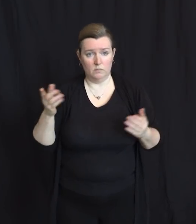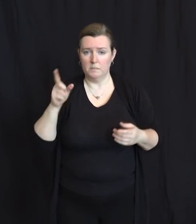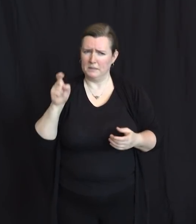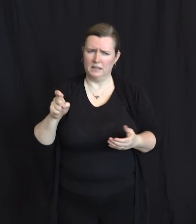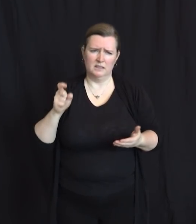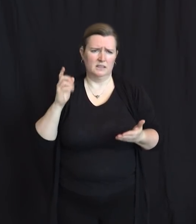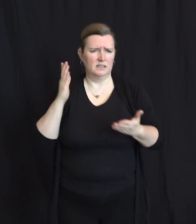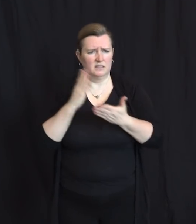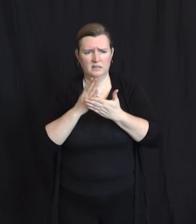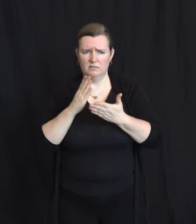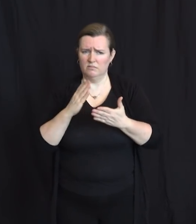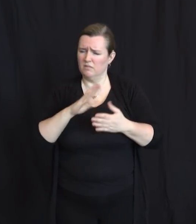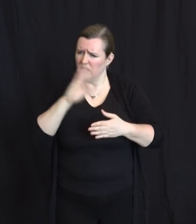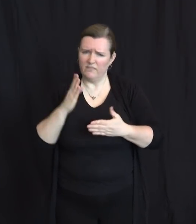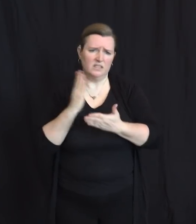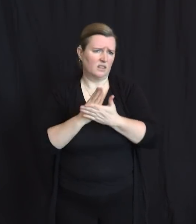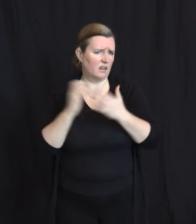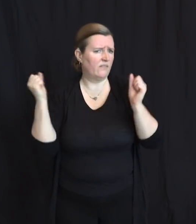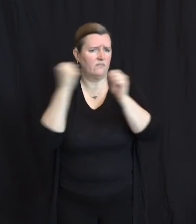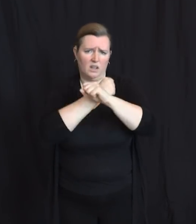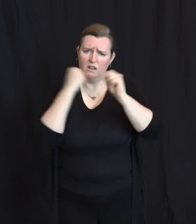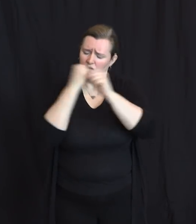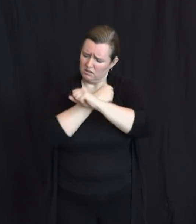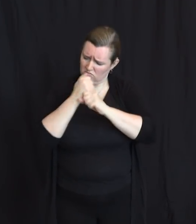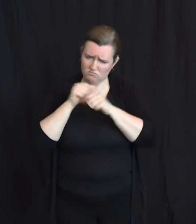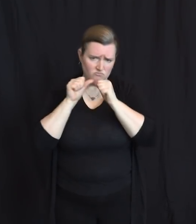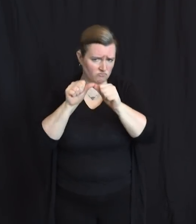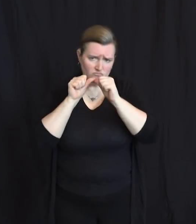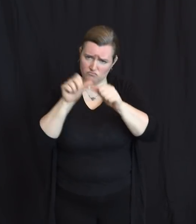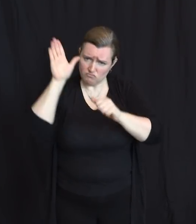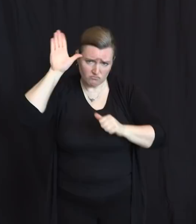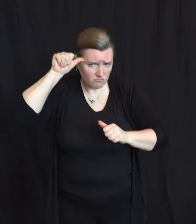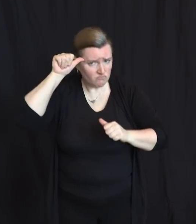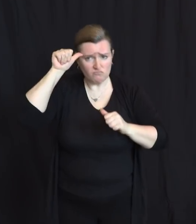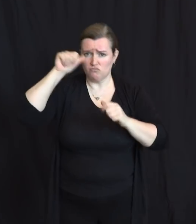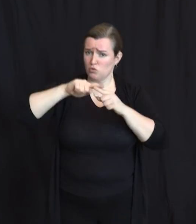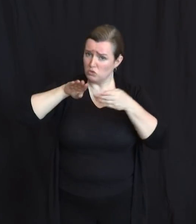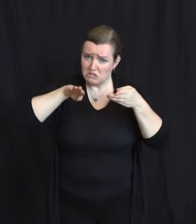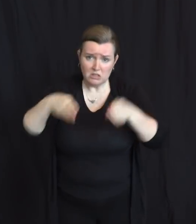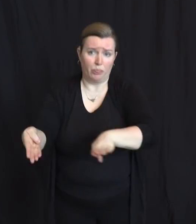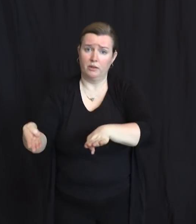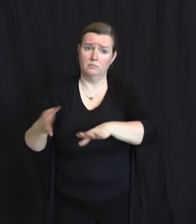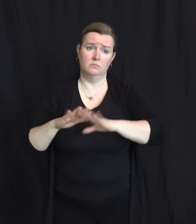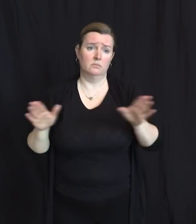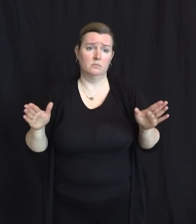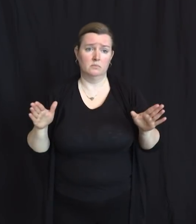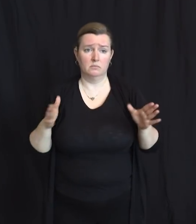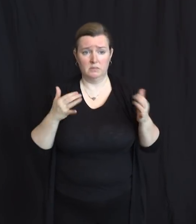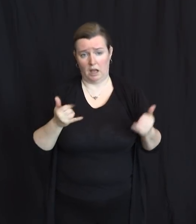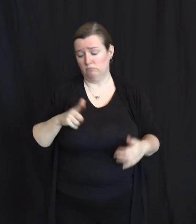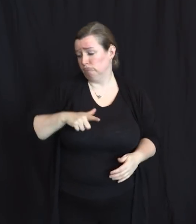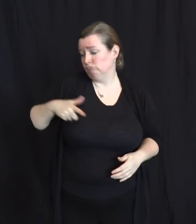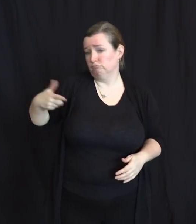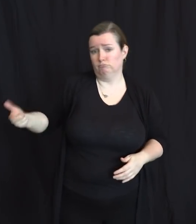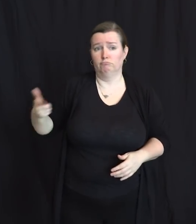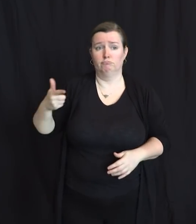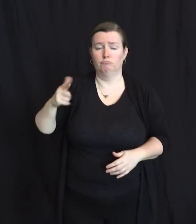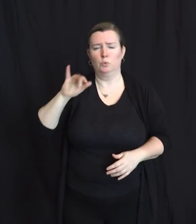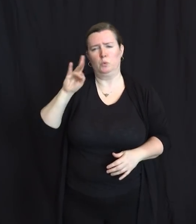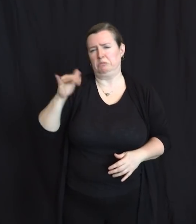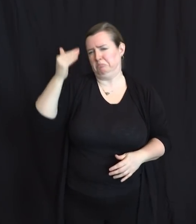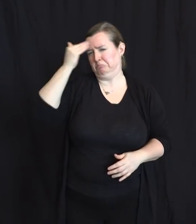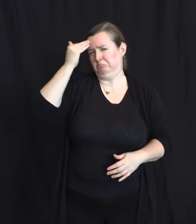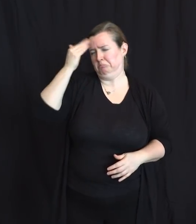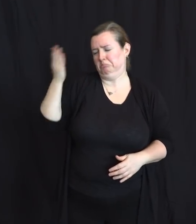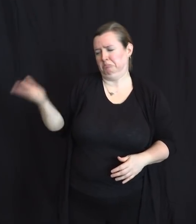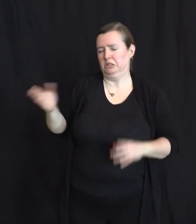fighting for you. We will fight this to the death. With that, please help me welcome the woman who needs no introduction, the Commissioner of the